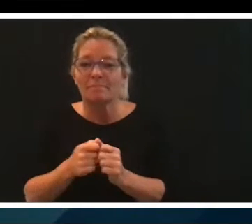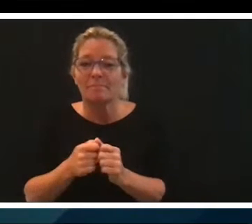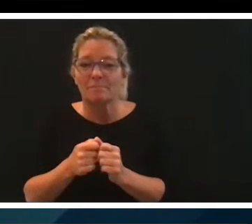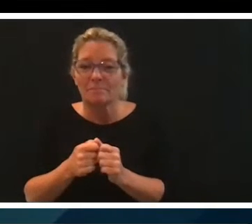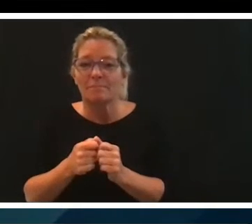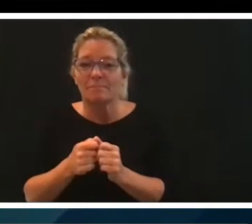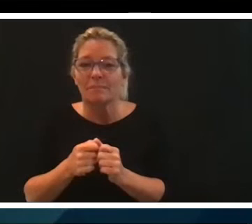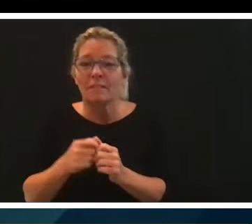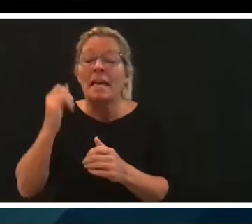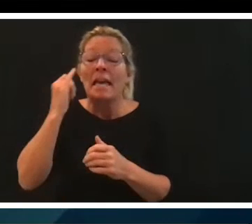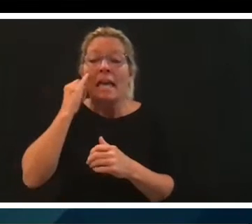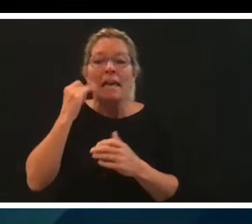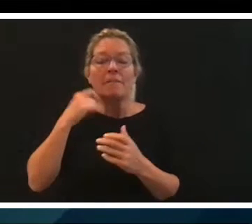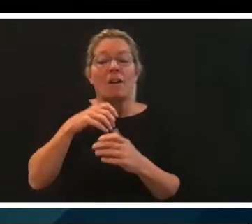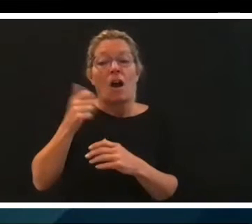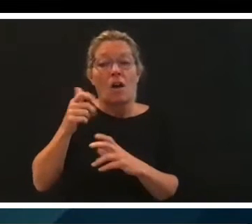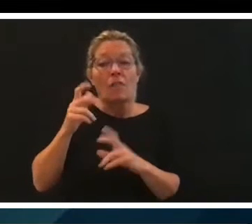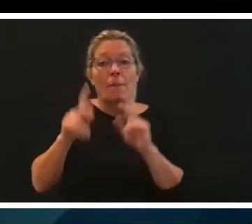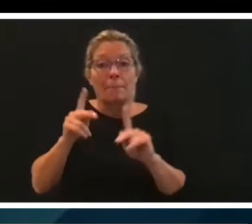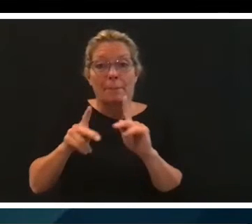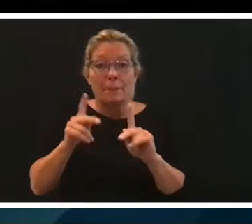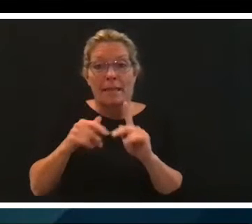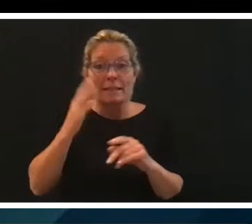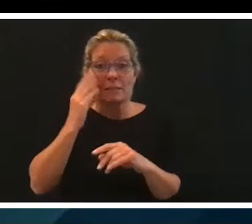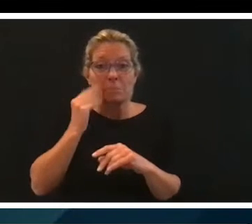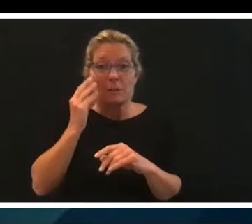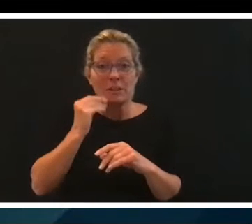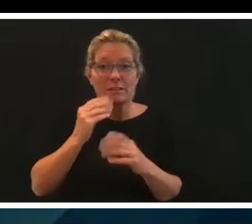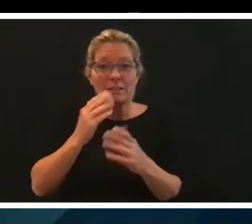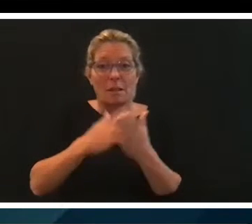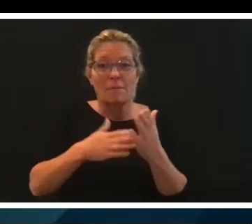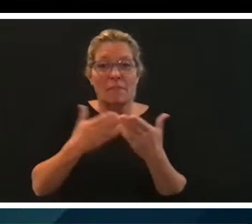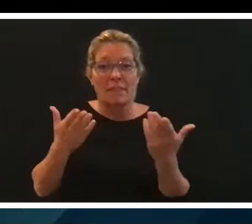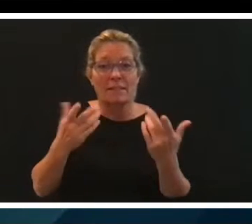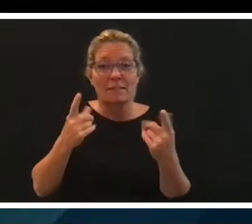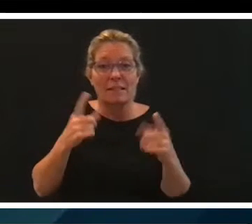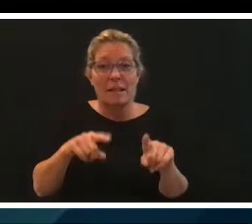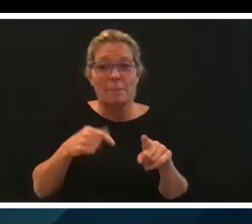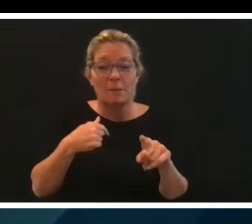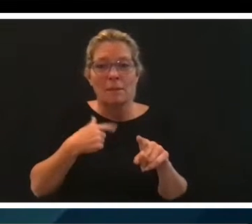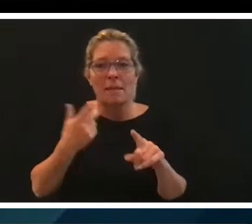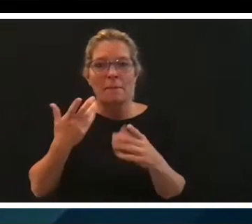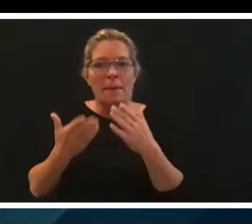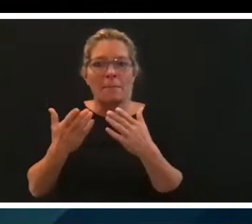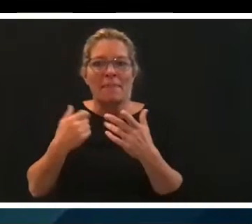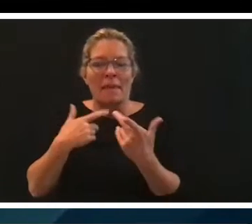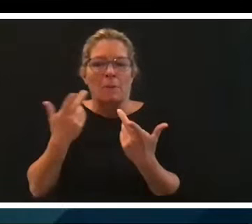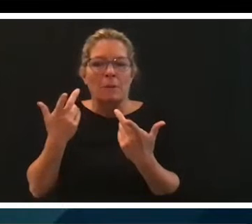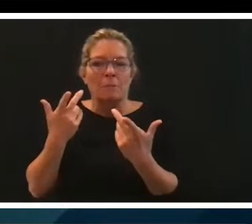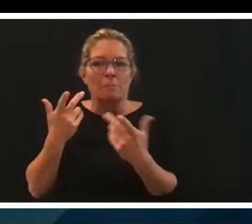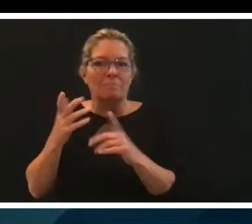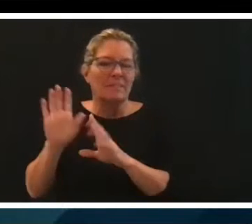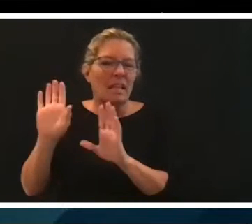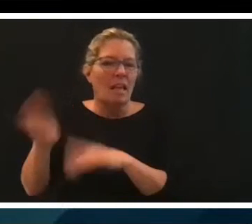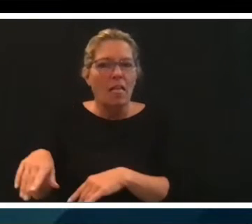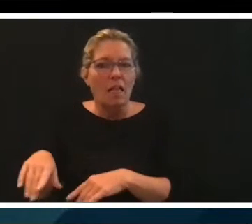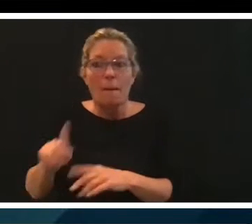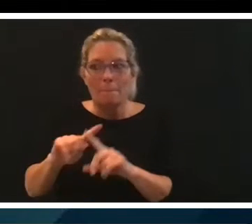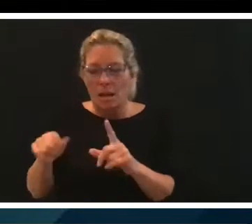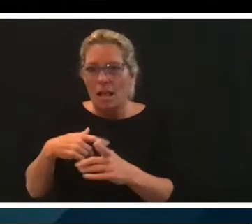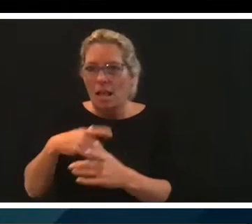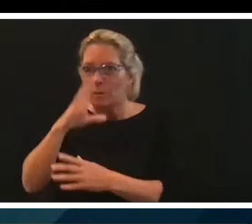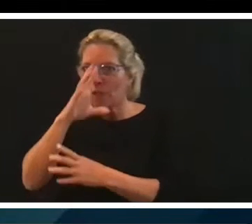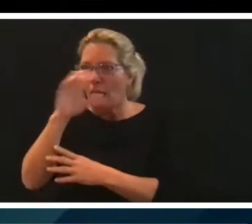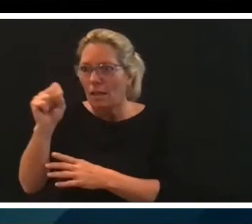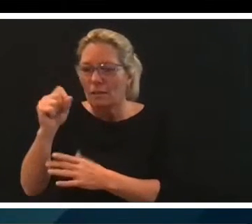experienced them. But the love and the passion always brings me back. We mentioned this right off the top, but now